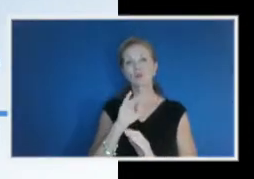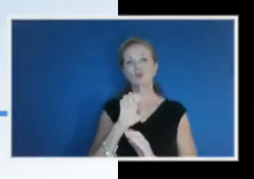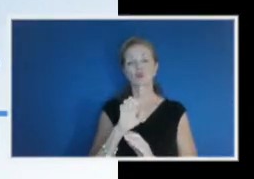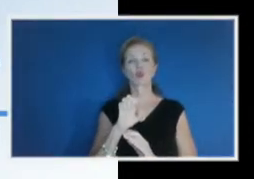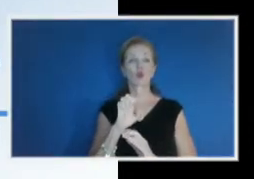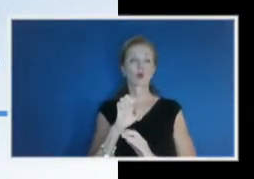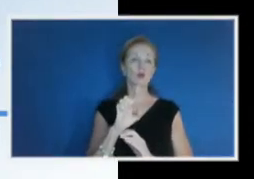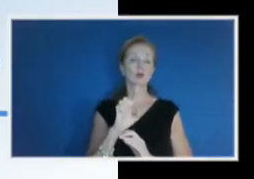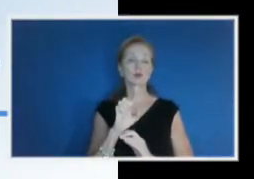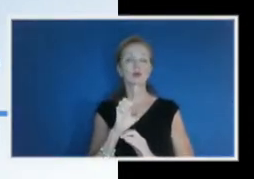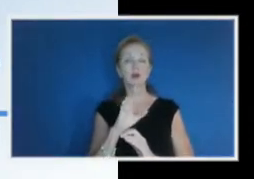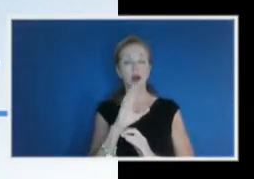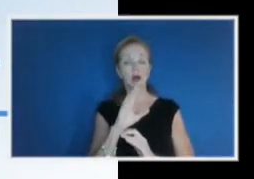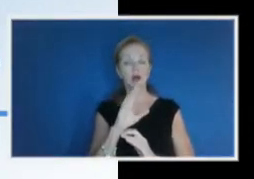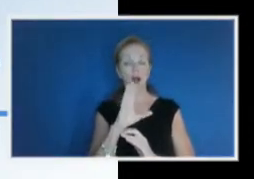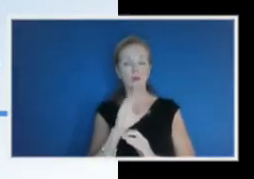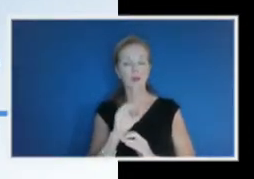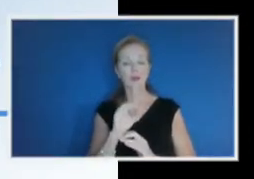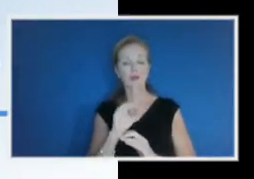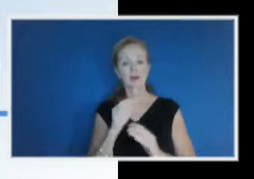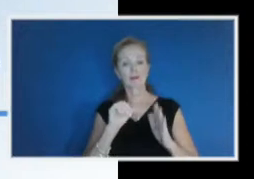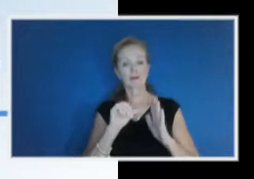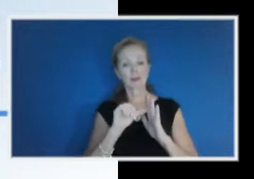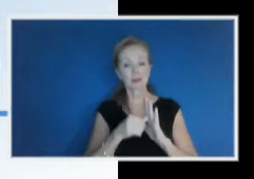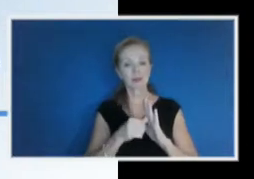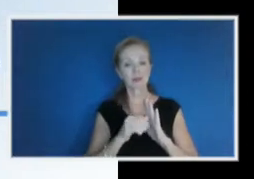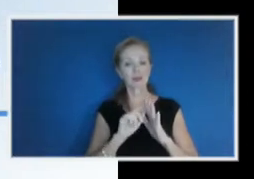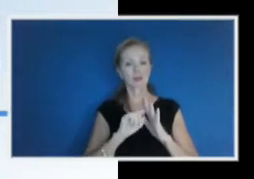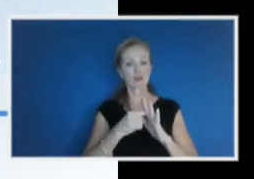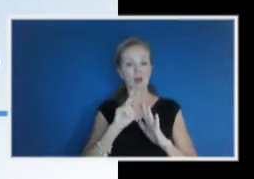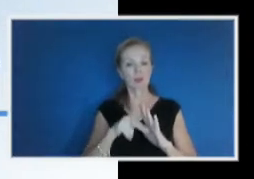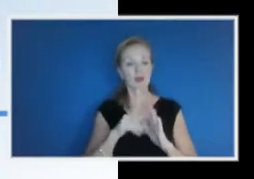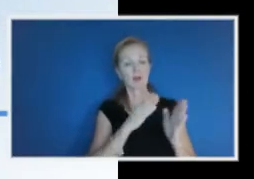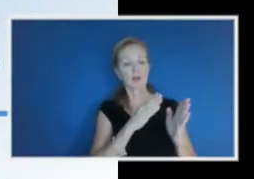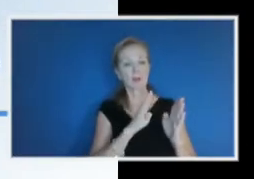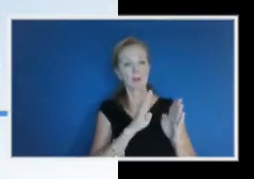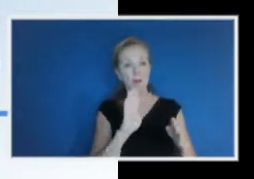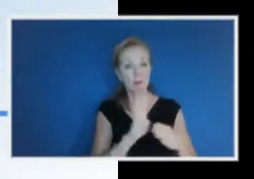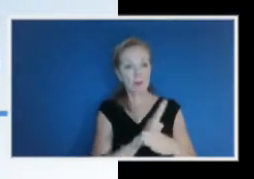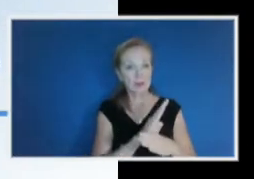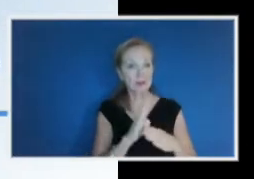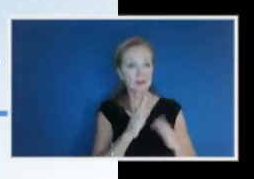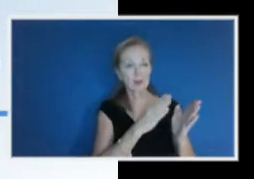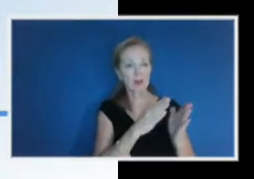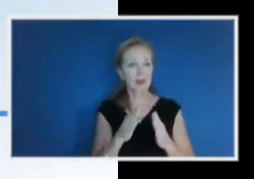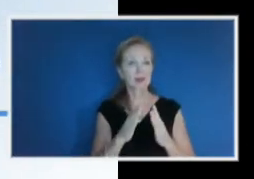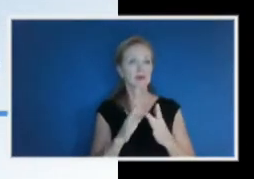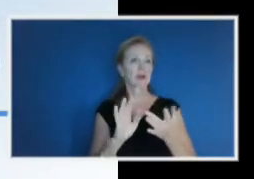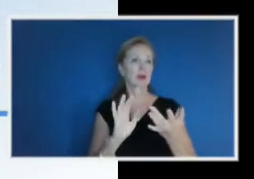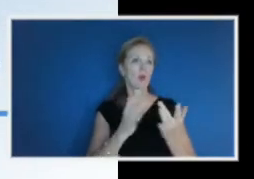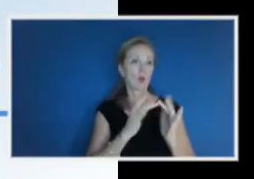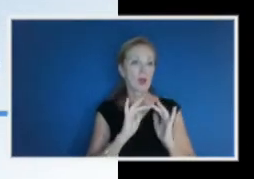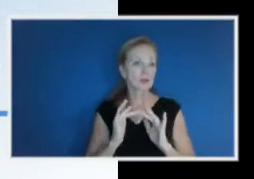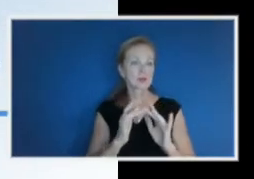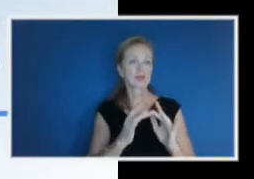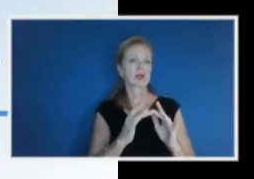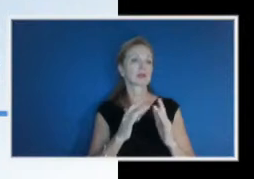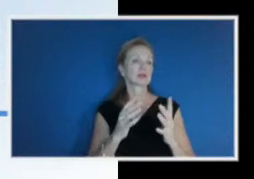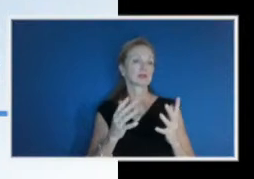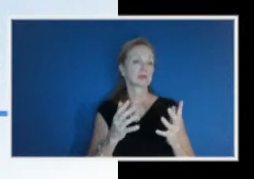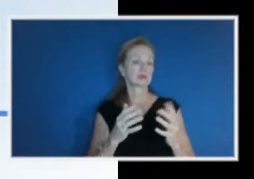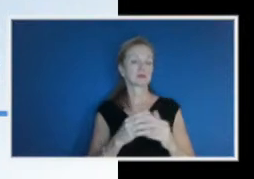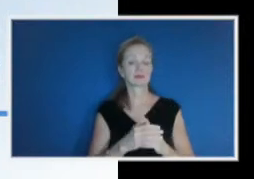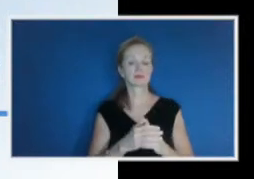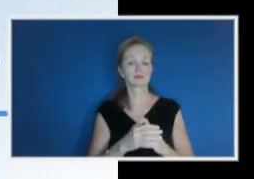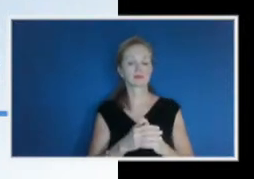of emphasis on startups. Get a business plan, get a bank account, get a website. And that's important. But what can you do to